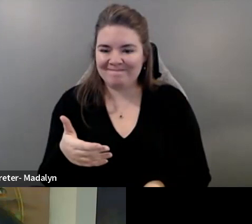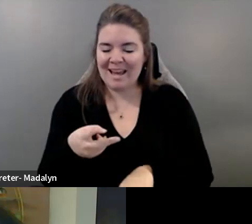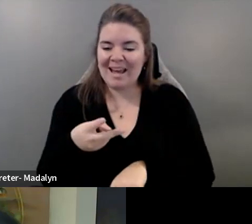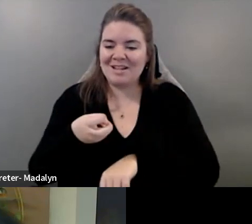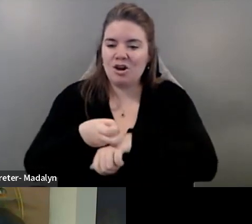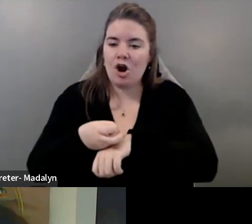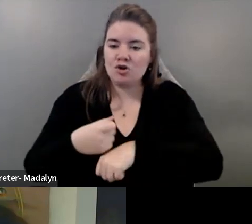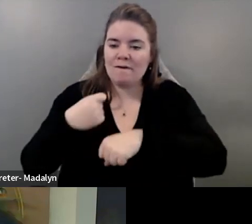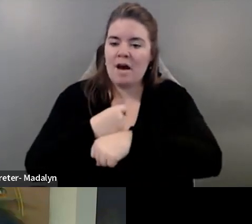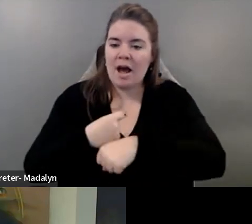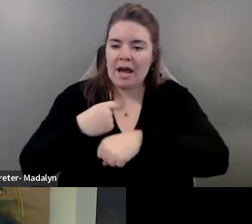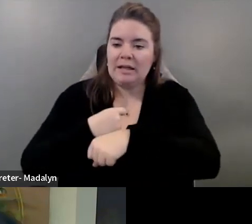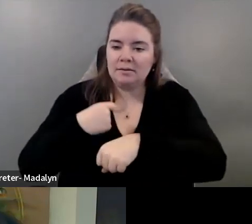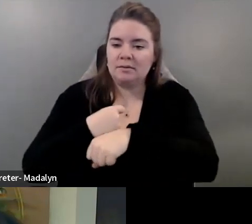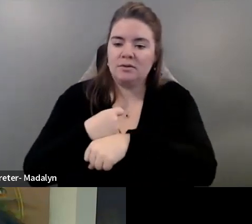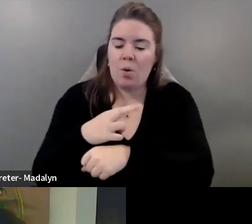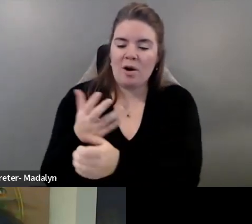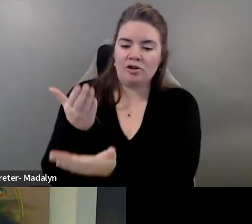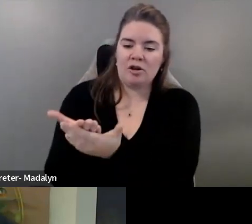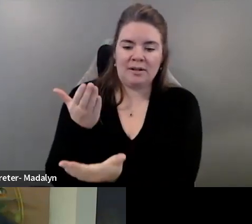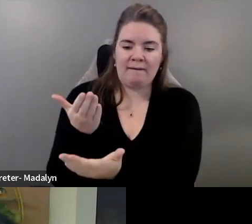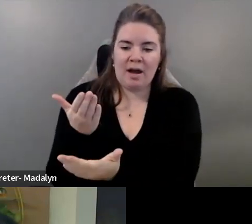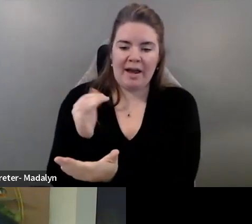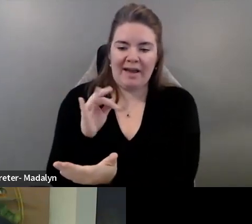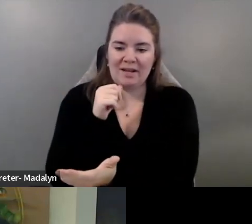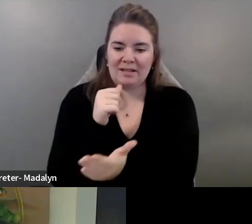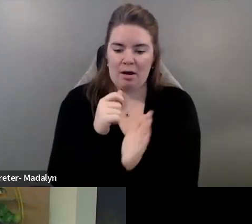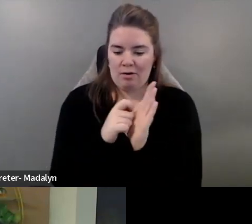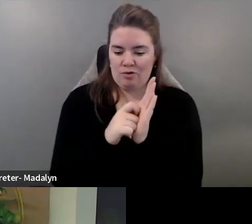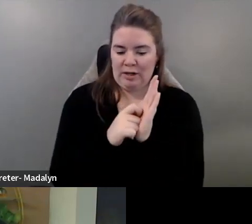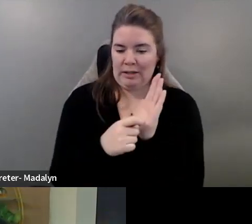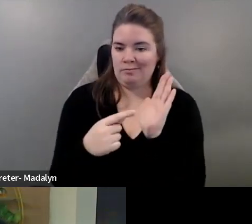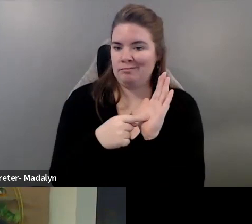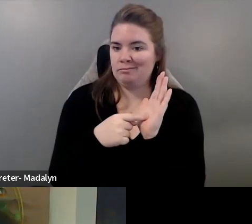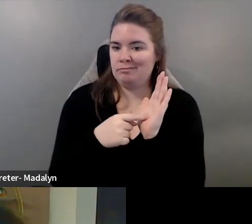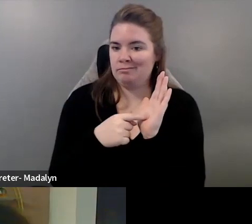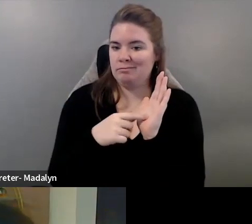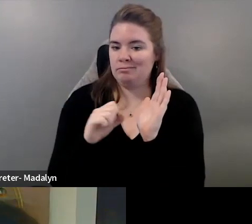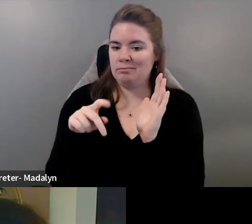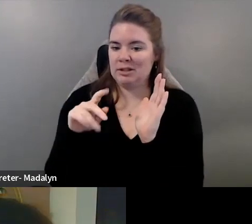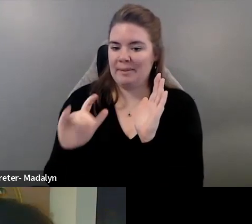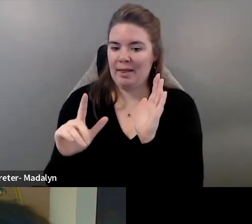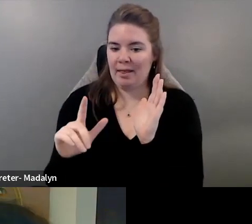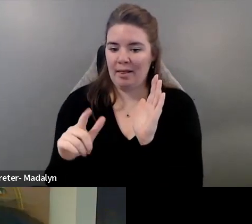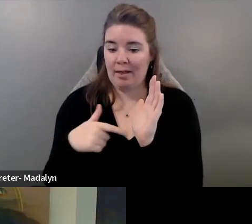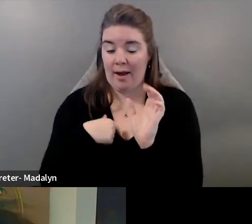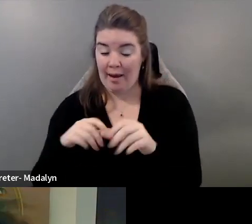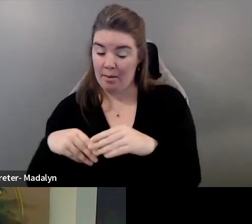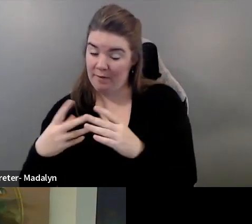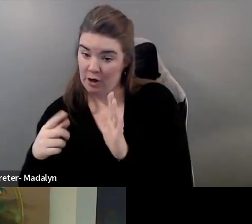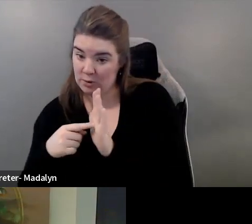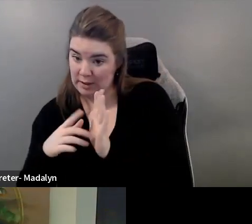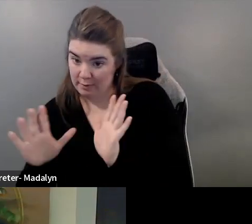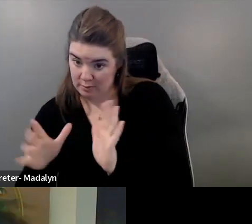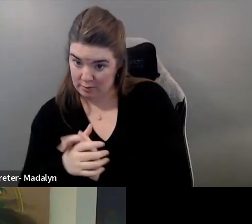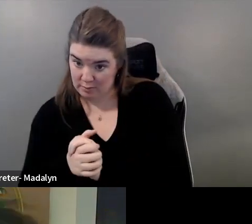something or justify something. And I can give you prime examples offline. Seriously, I've had some things that